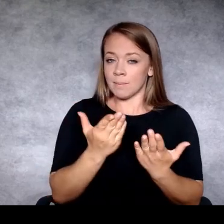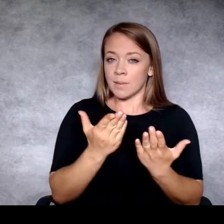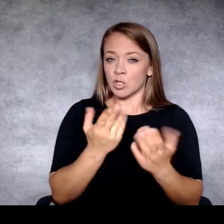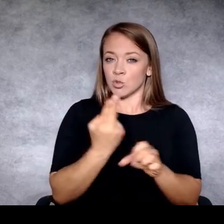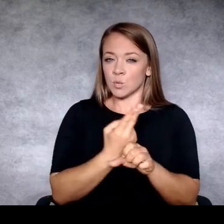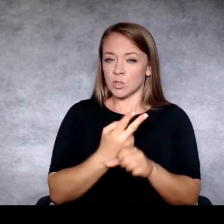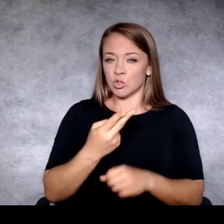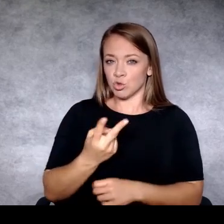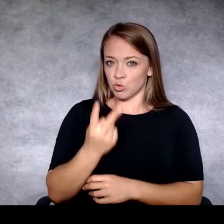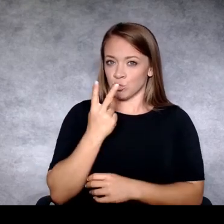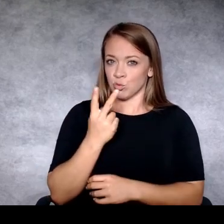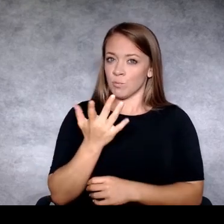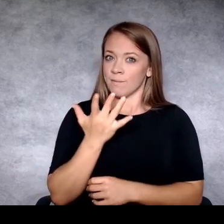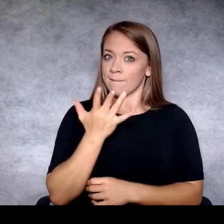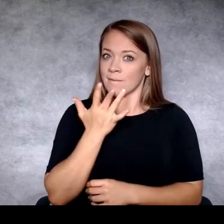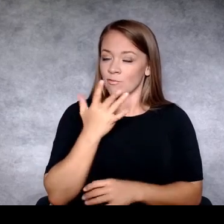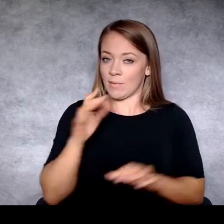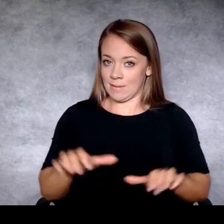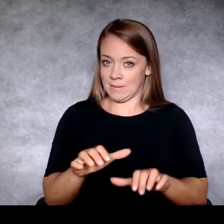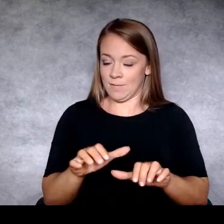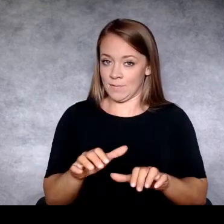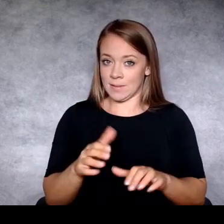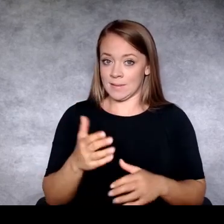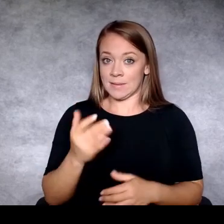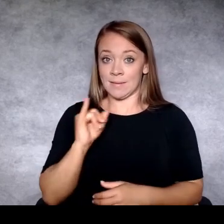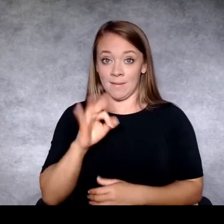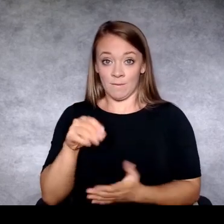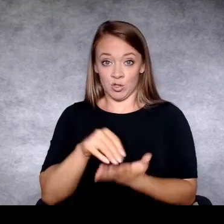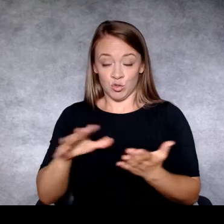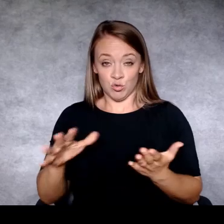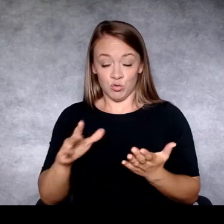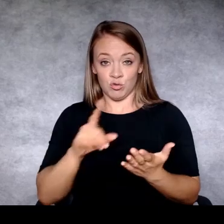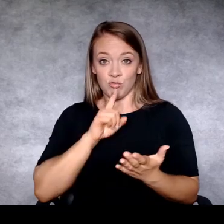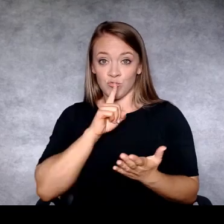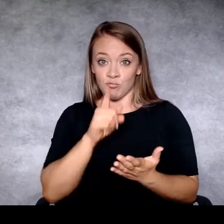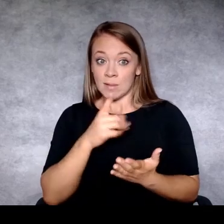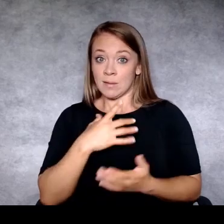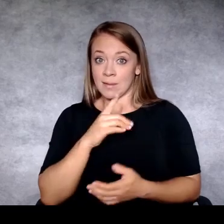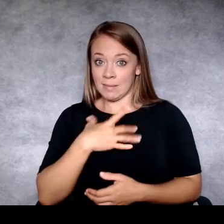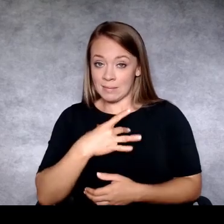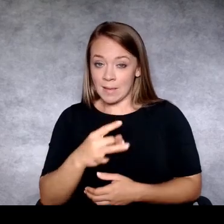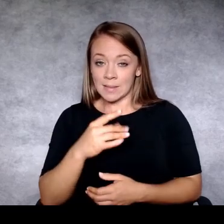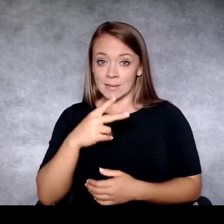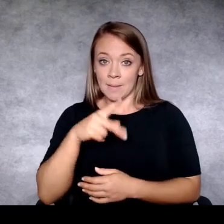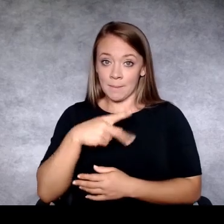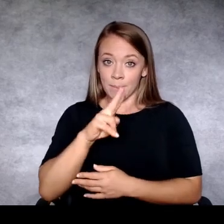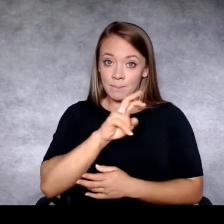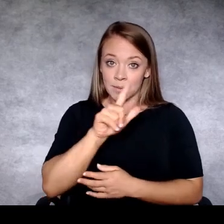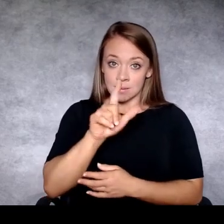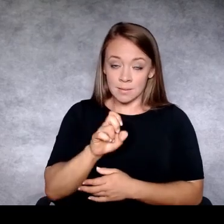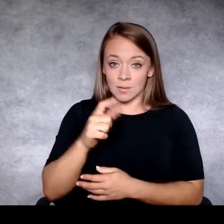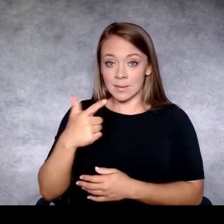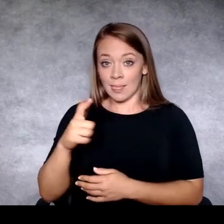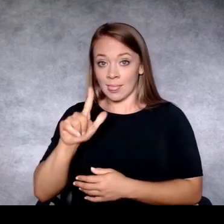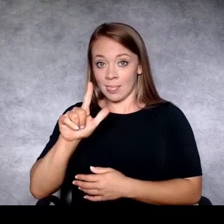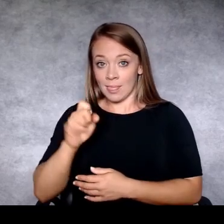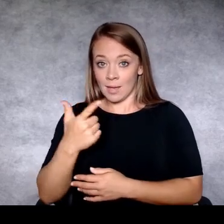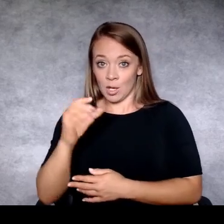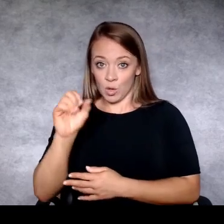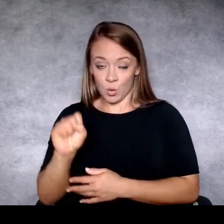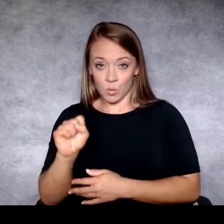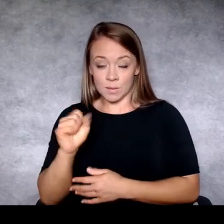preferred activities. If a student is highly reinforced by both puzzles and Legos, the board may